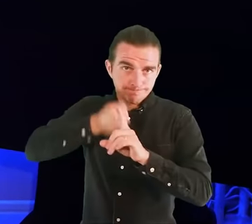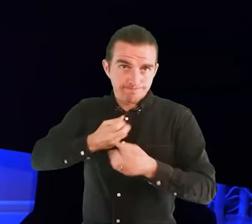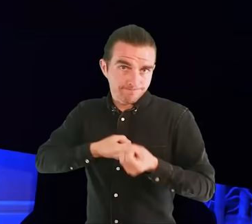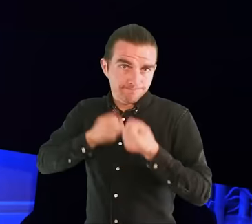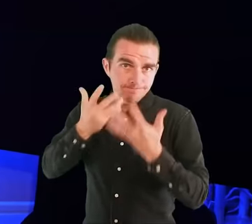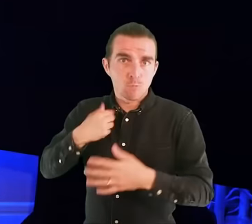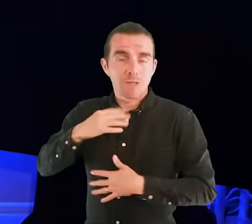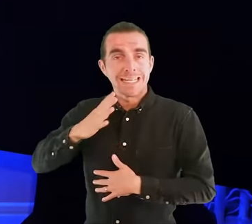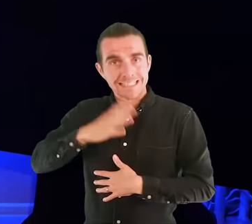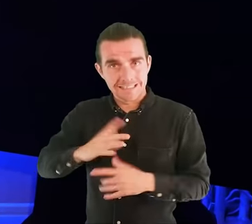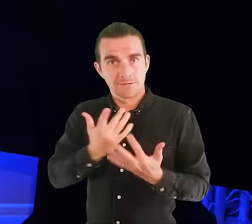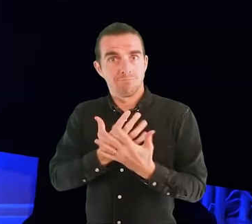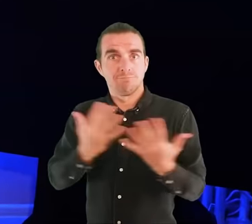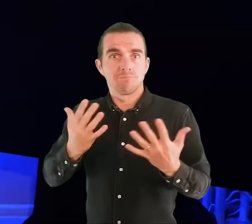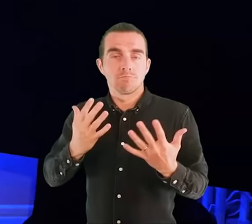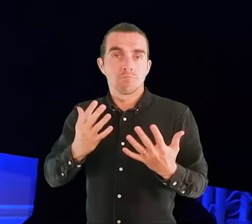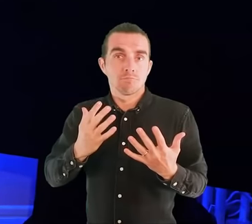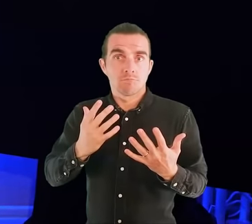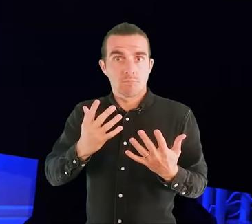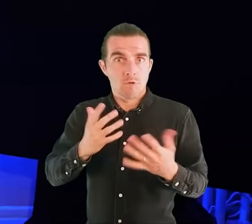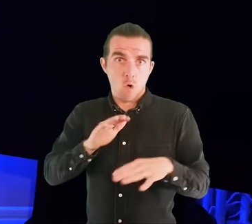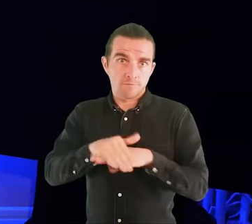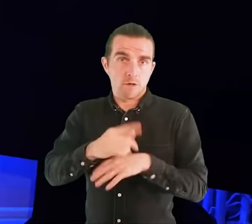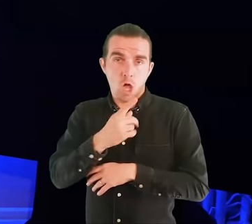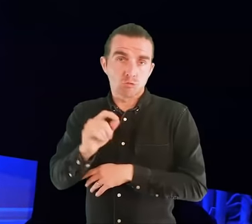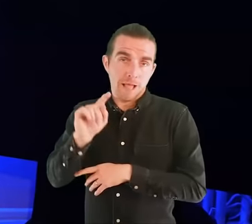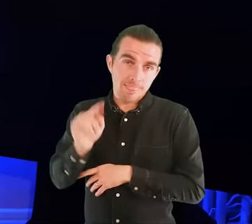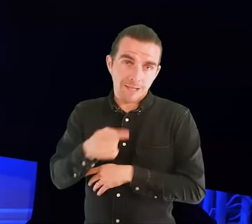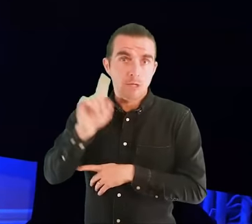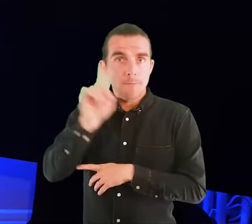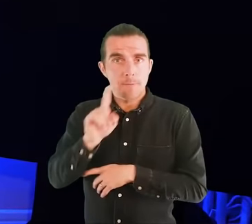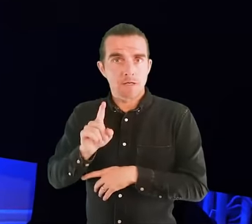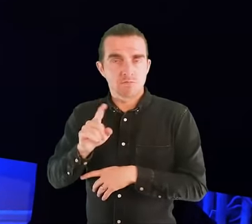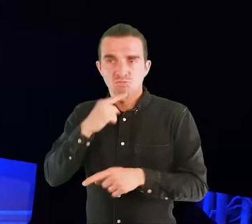their minds about the future. So please go to